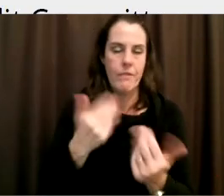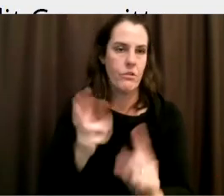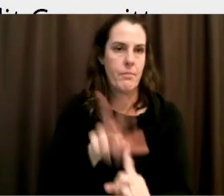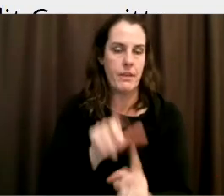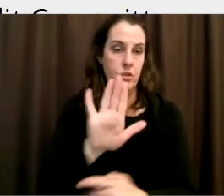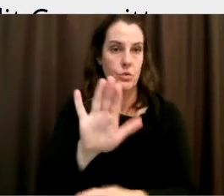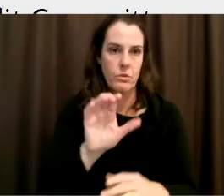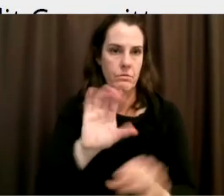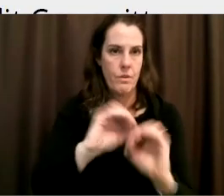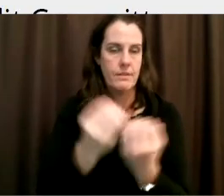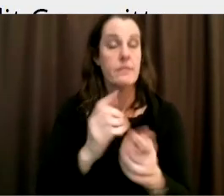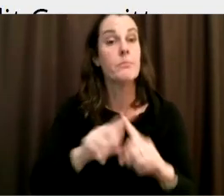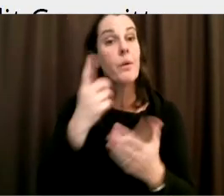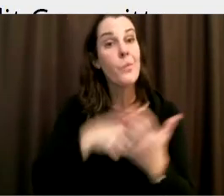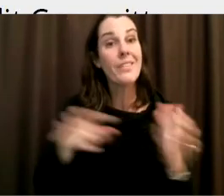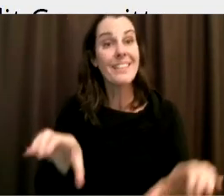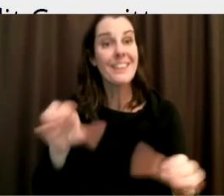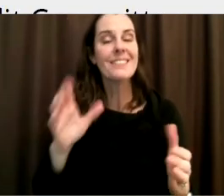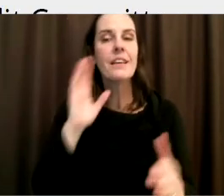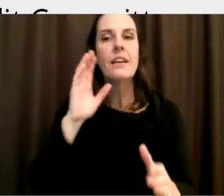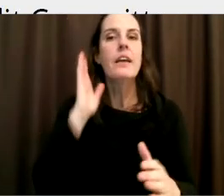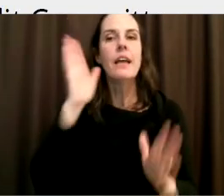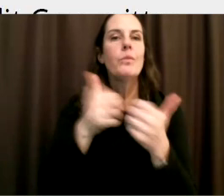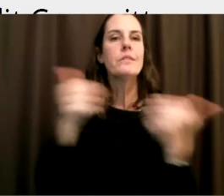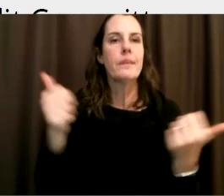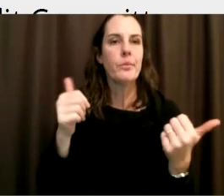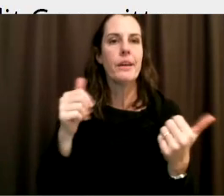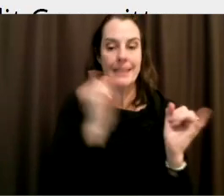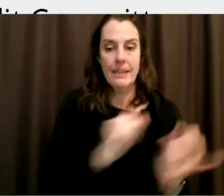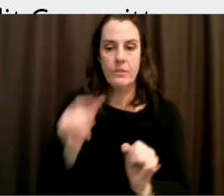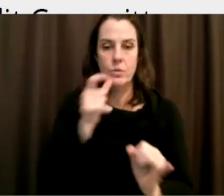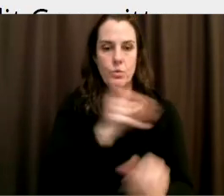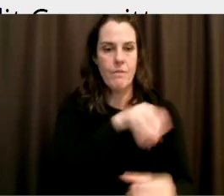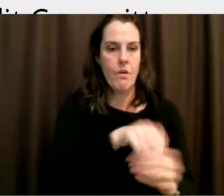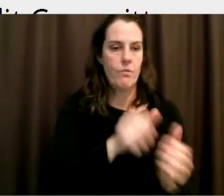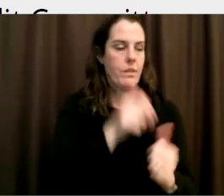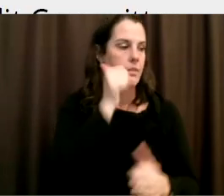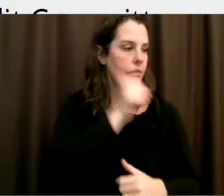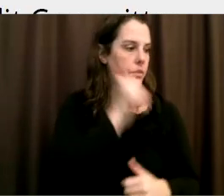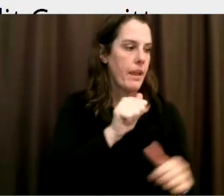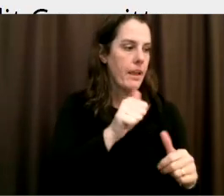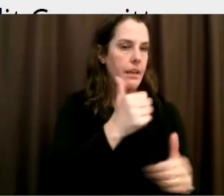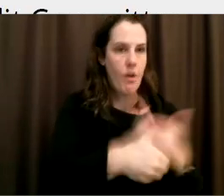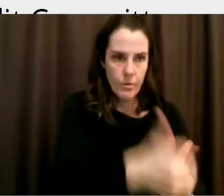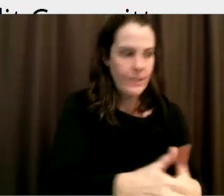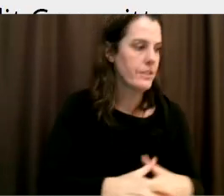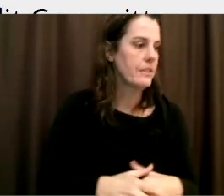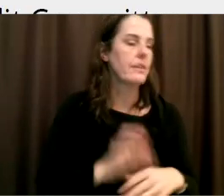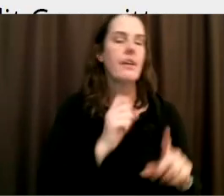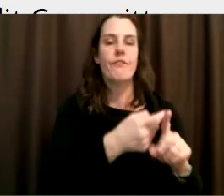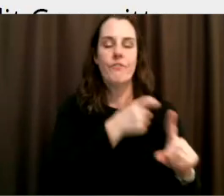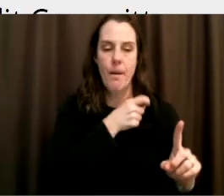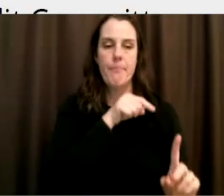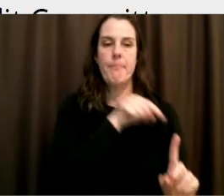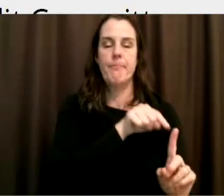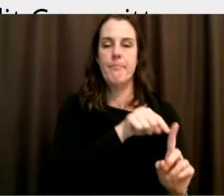what that does is it separates the individuals who are involved in the day-to-day operations from